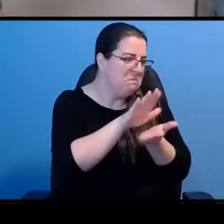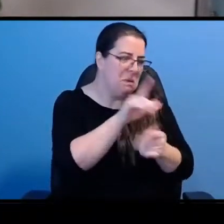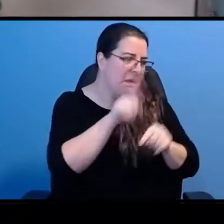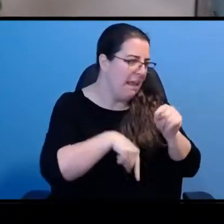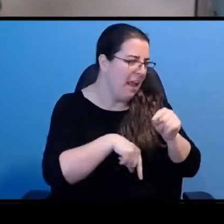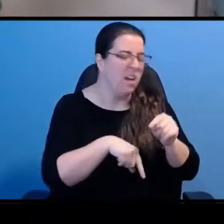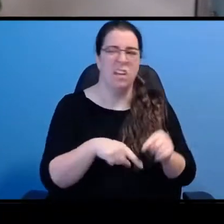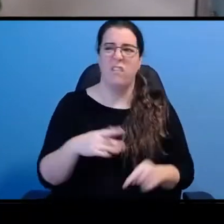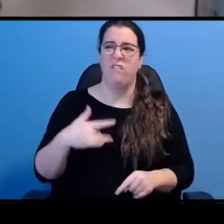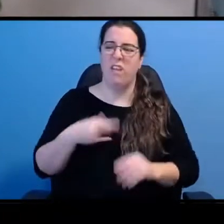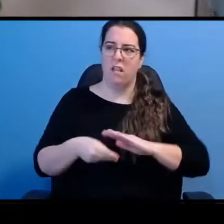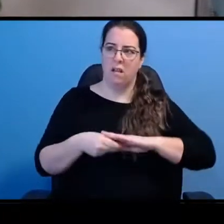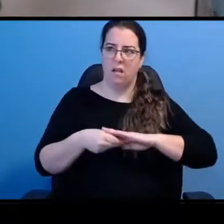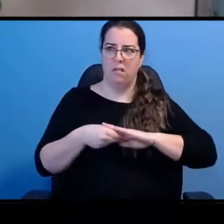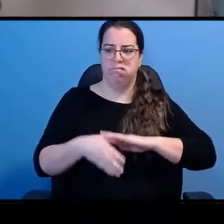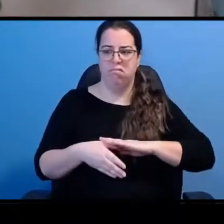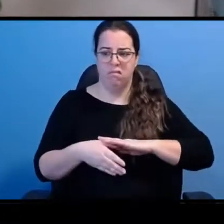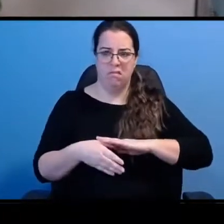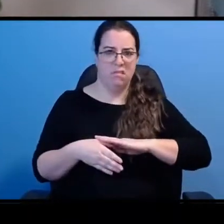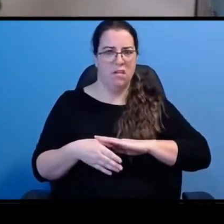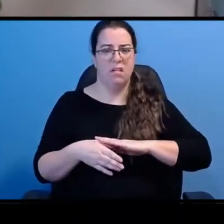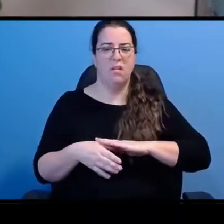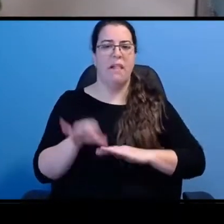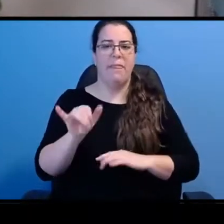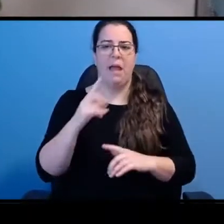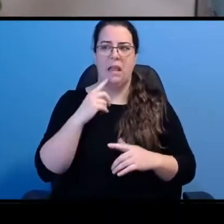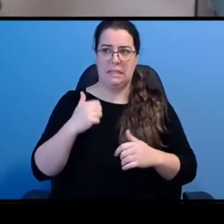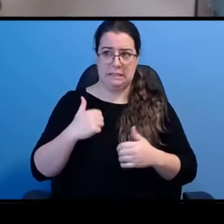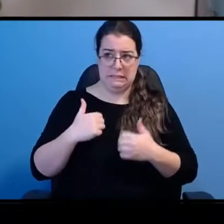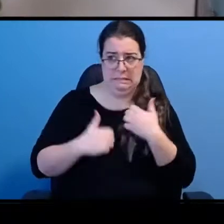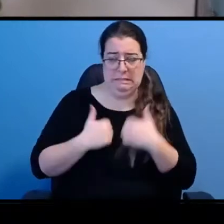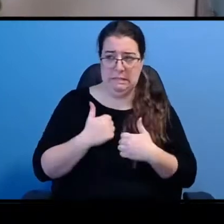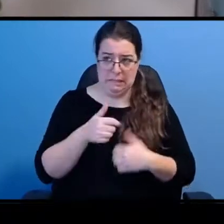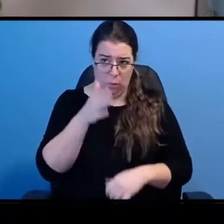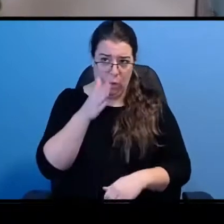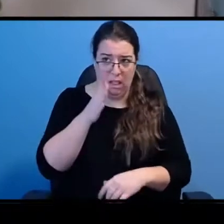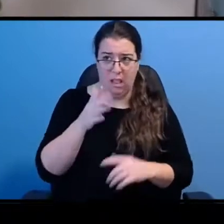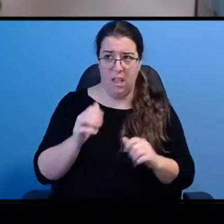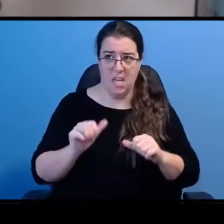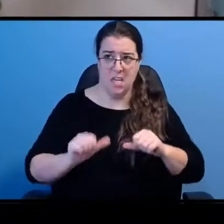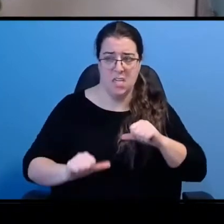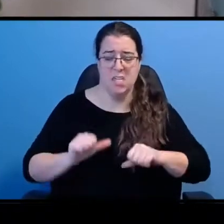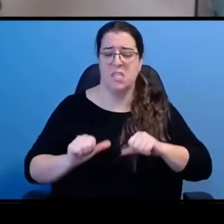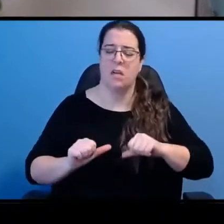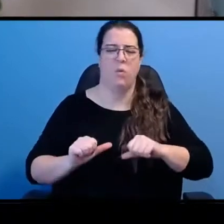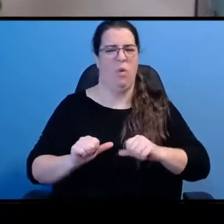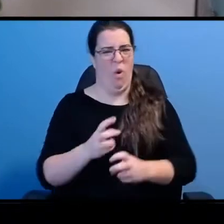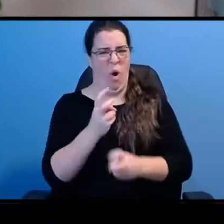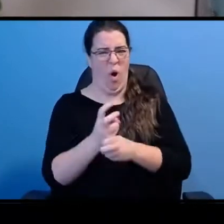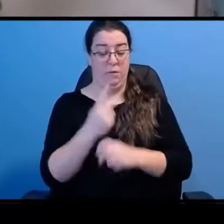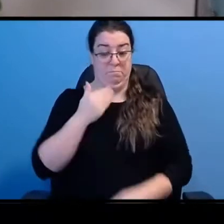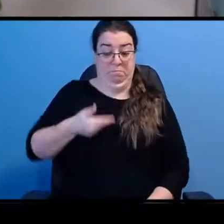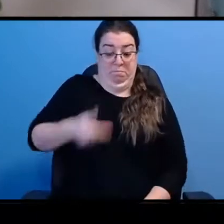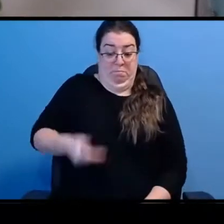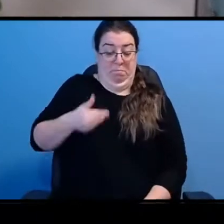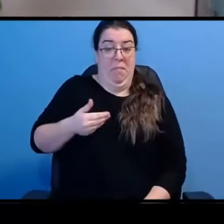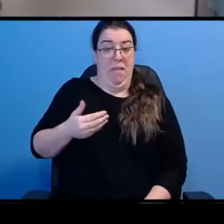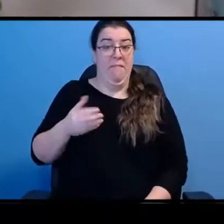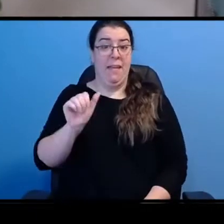of unknowingness. And I think, for myself, I identify as a person with ADHD and anxiety. And